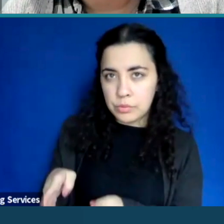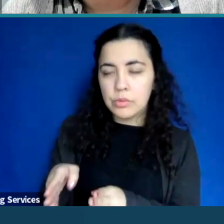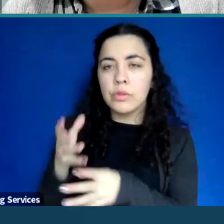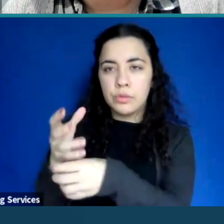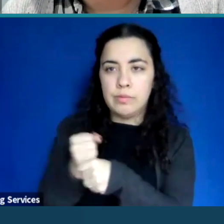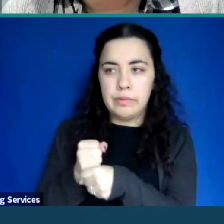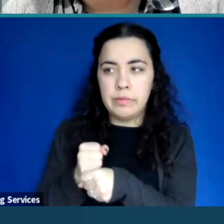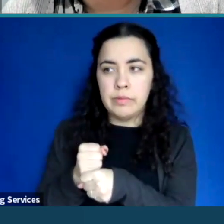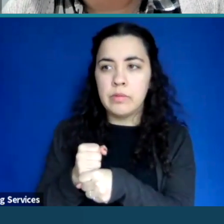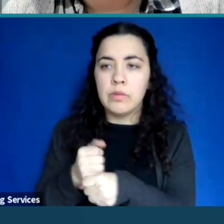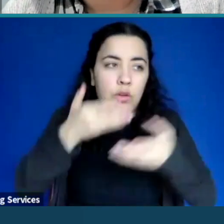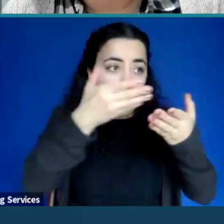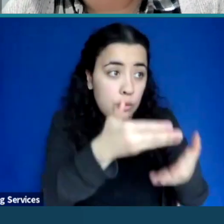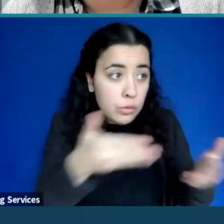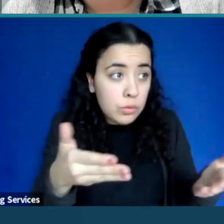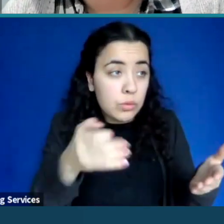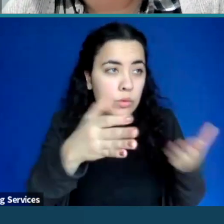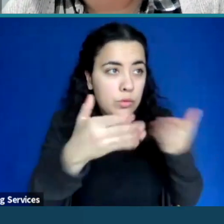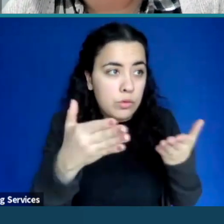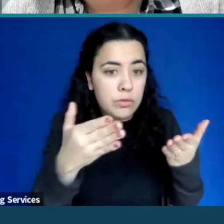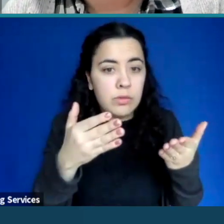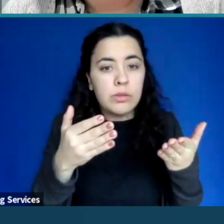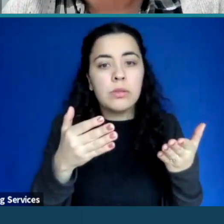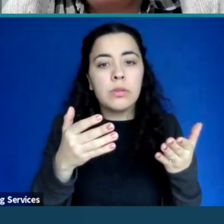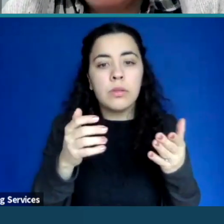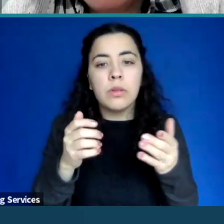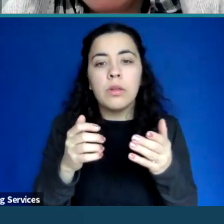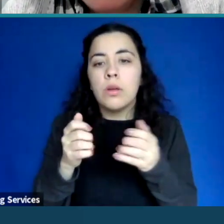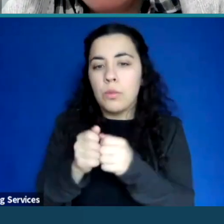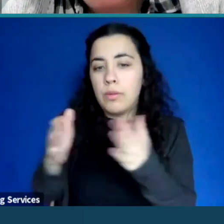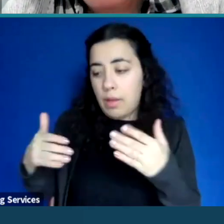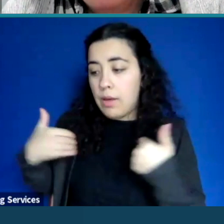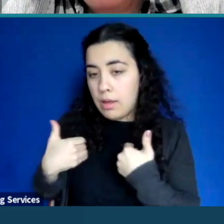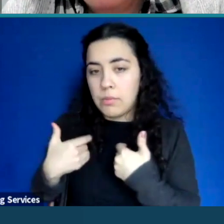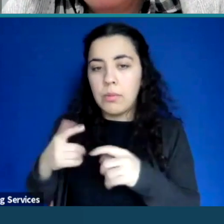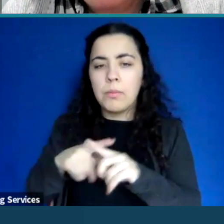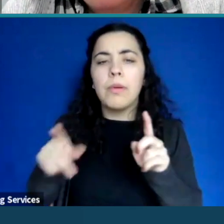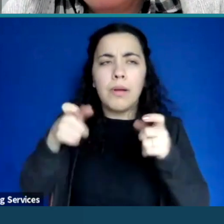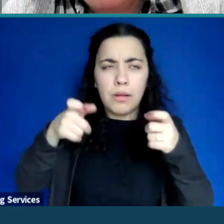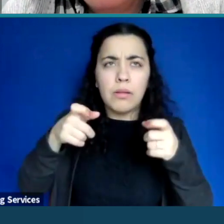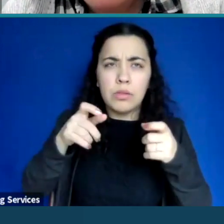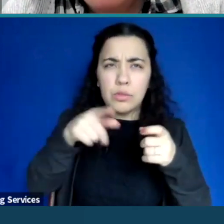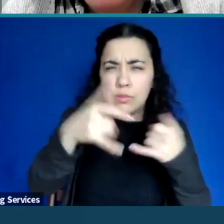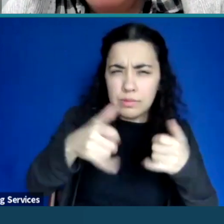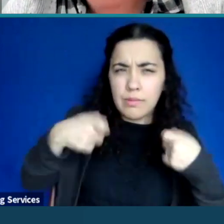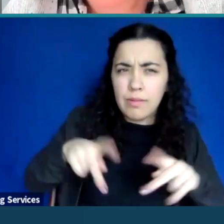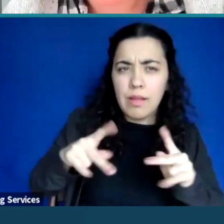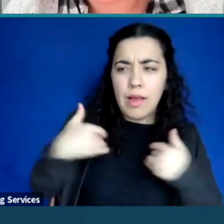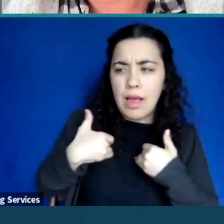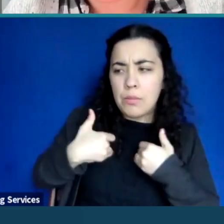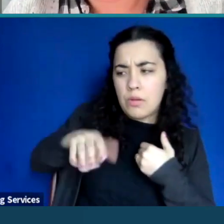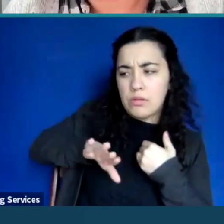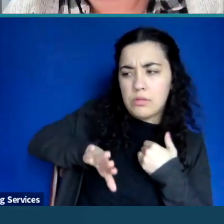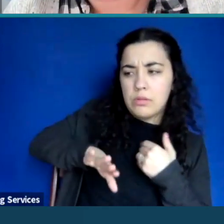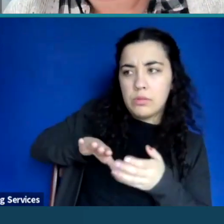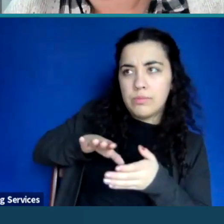obtain goods or services without the animal present, but you can have them remove the animal. So for example, if there was an